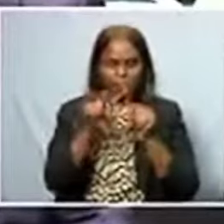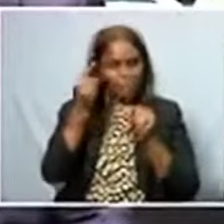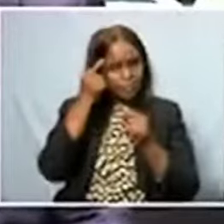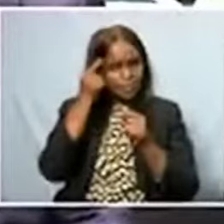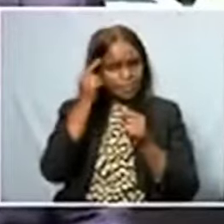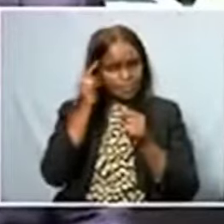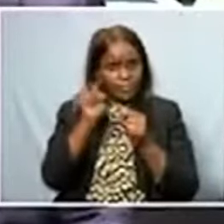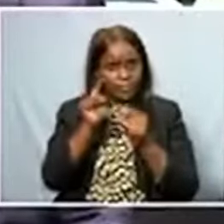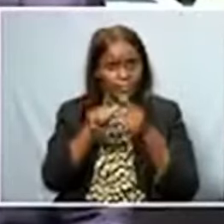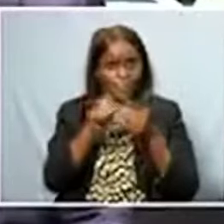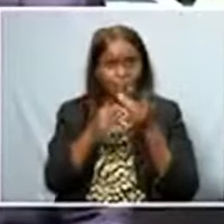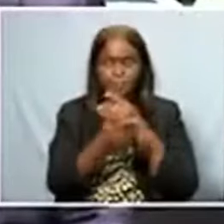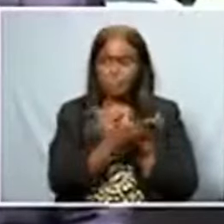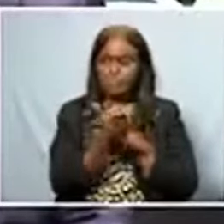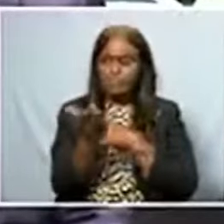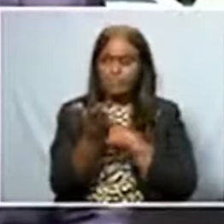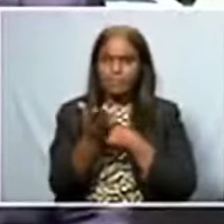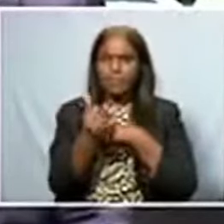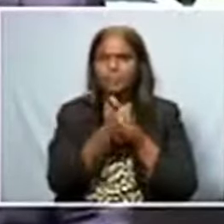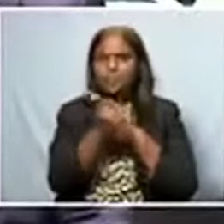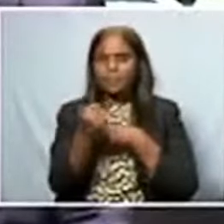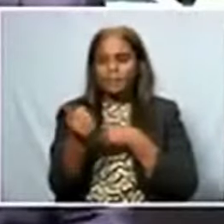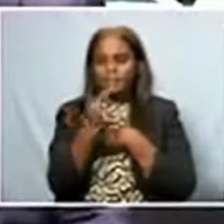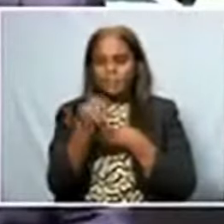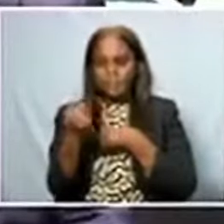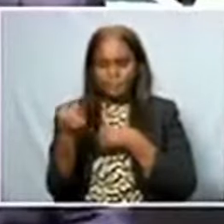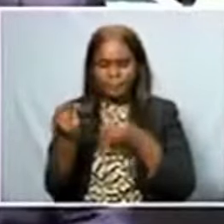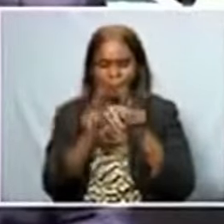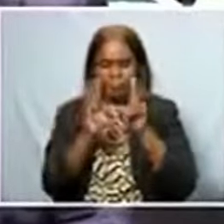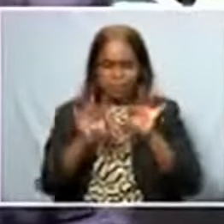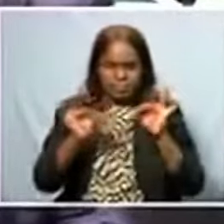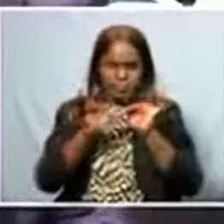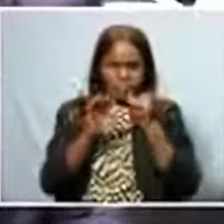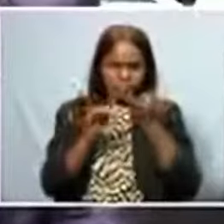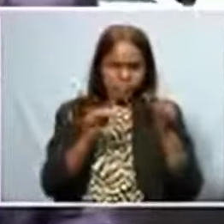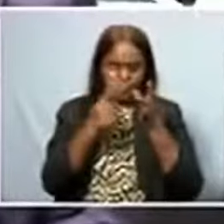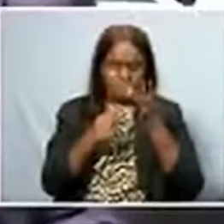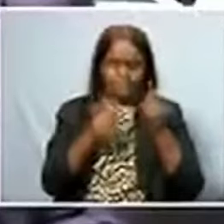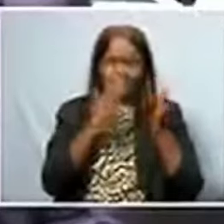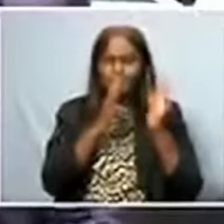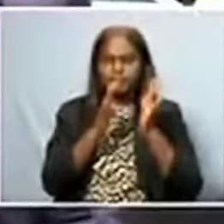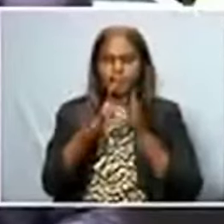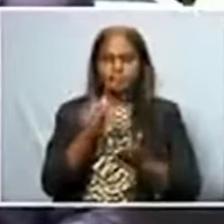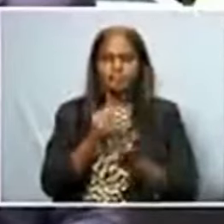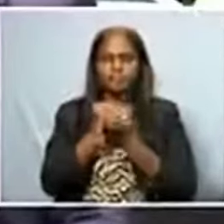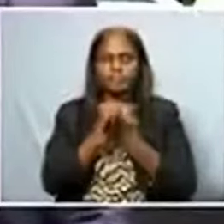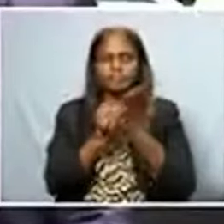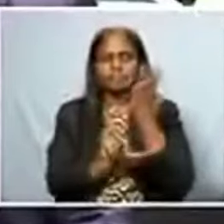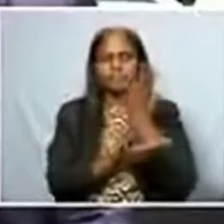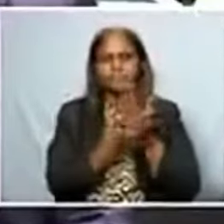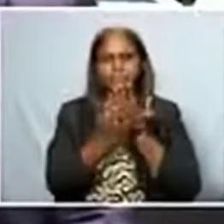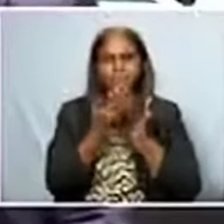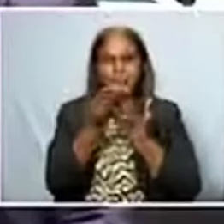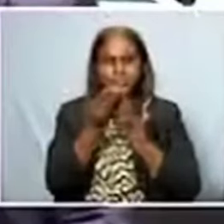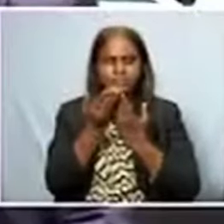government. This is another tool instrument that is supposed to help enhance